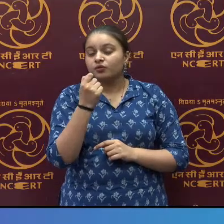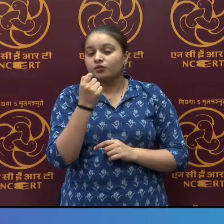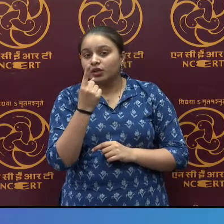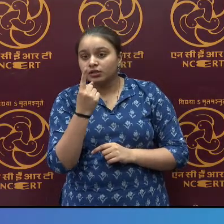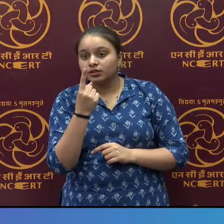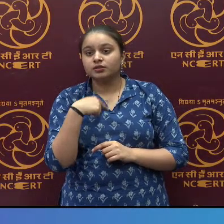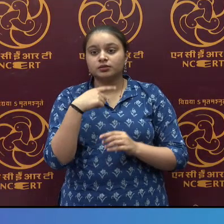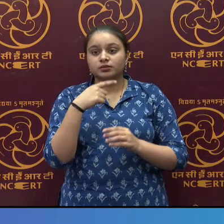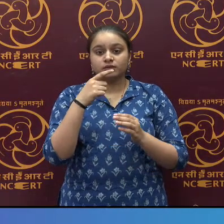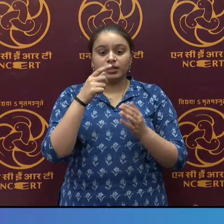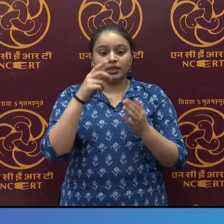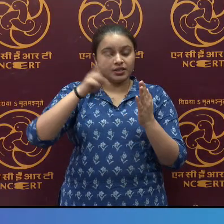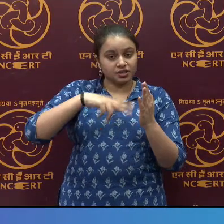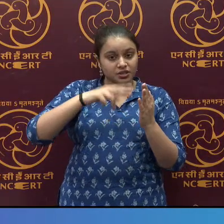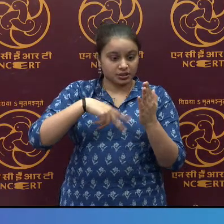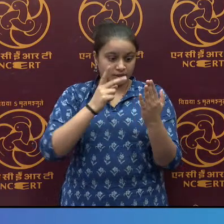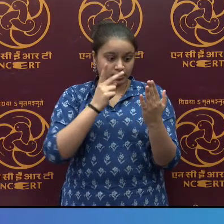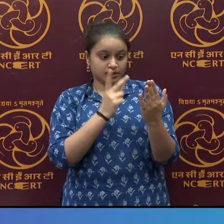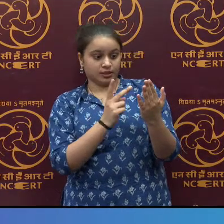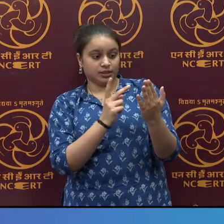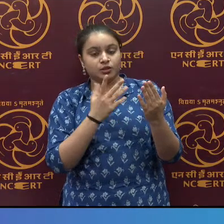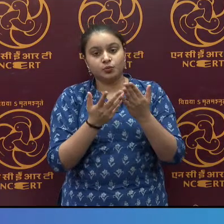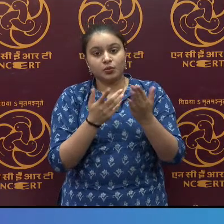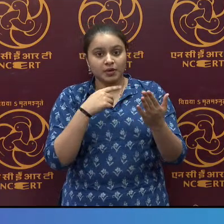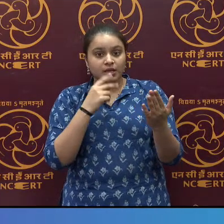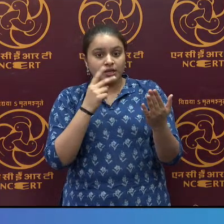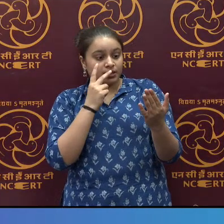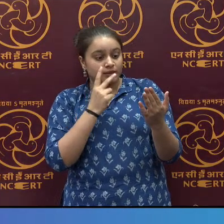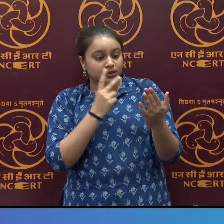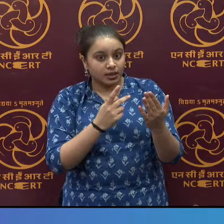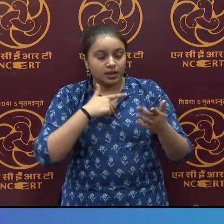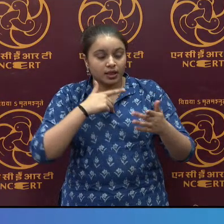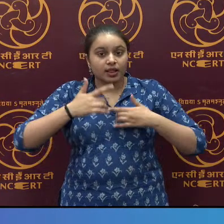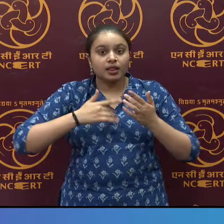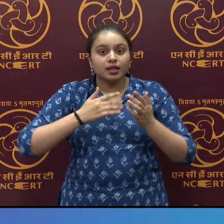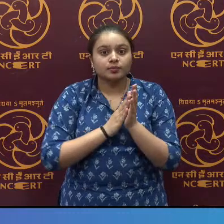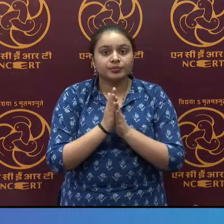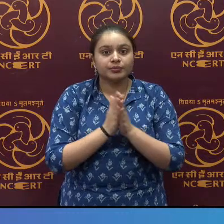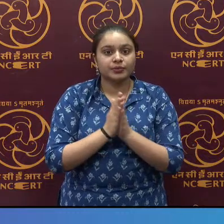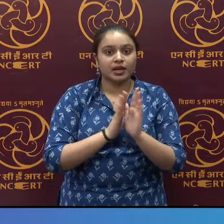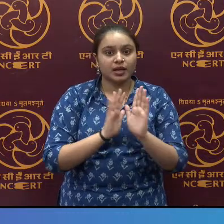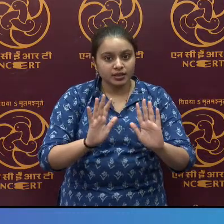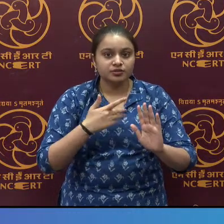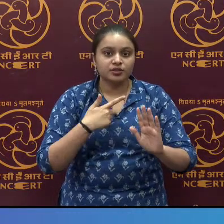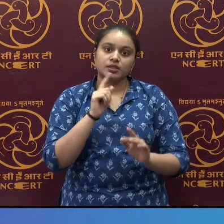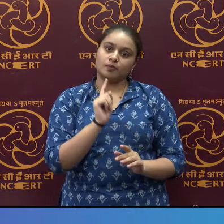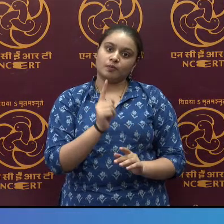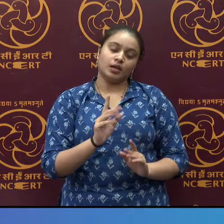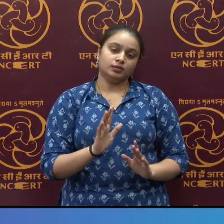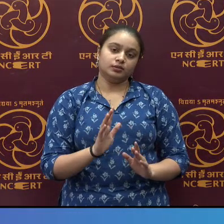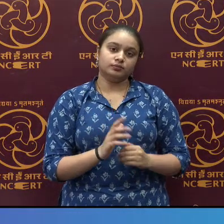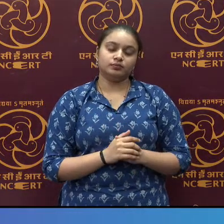will see. So, it should be something that would trigger the curiosity of the reader. So, it should be very interesting.